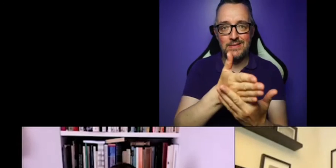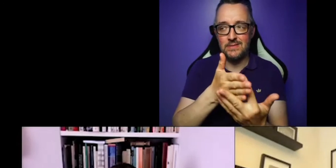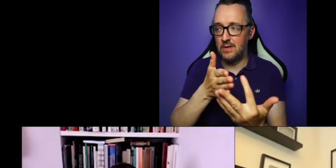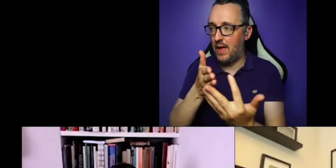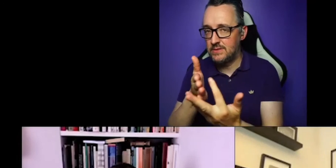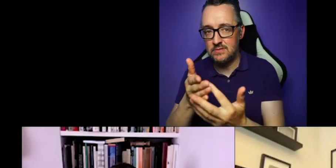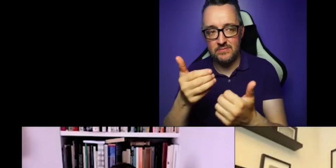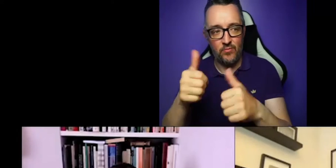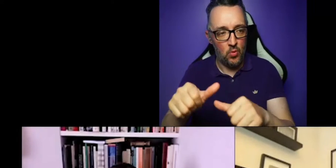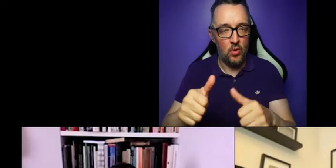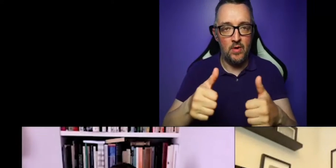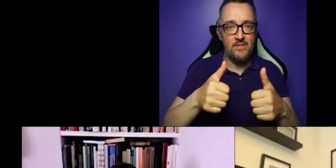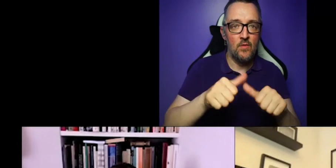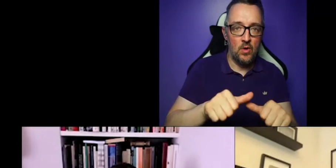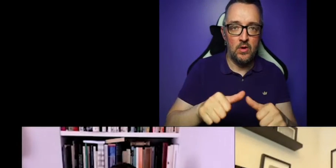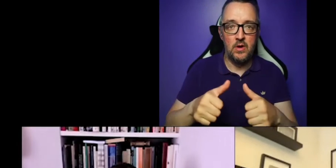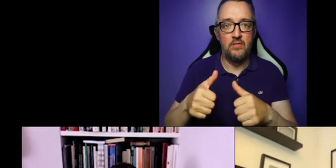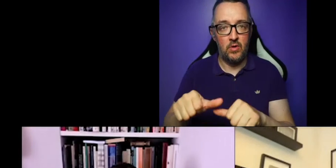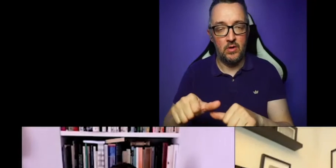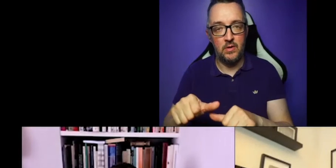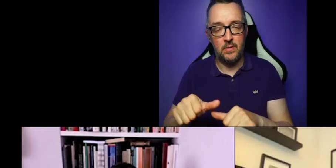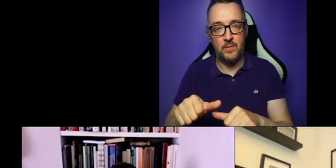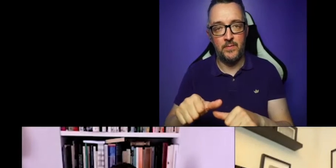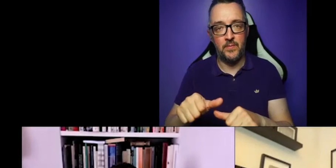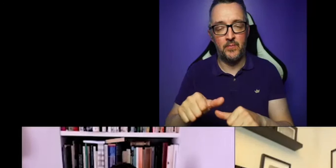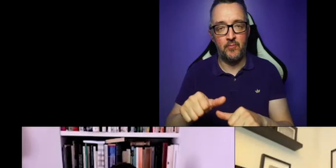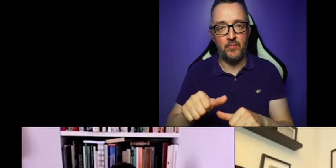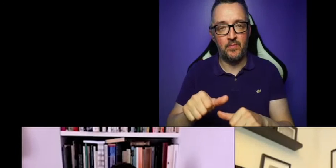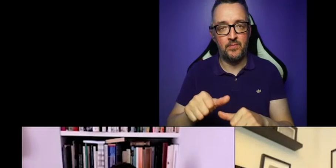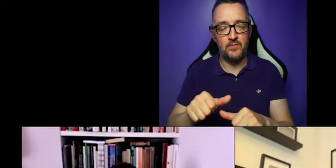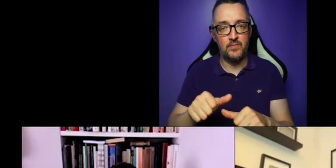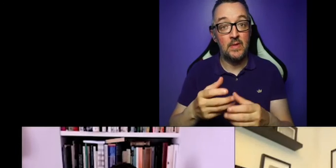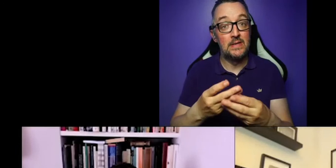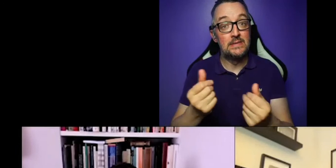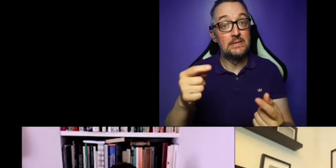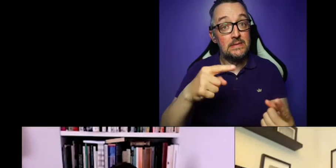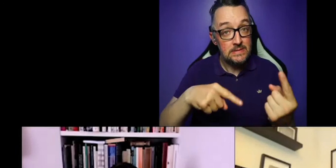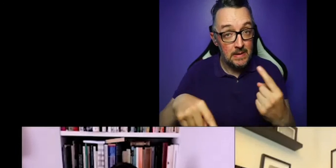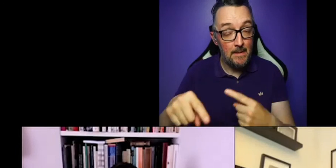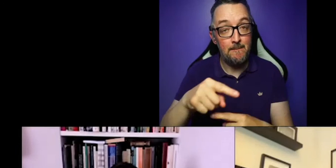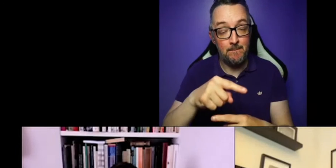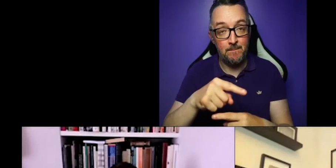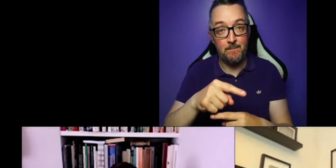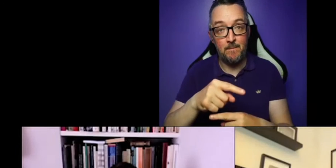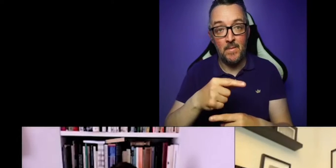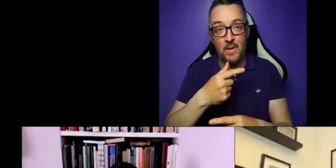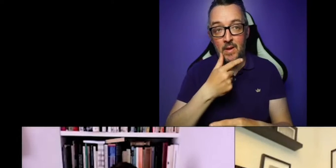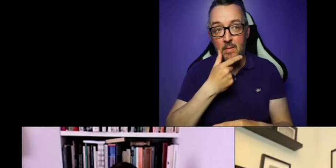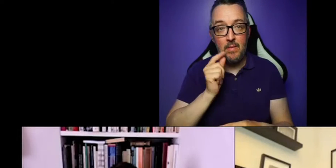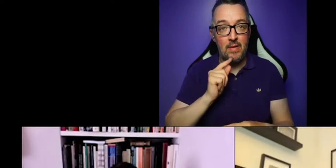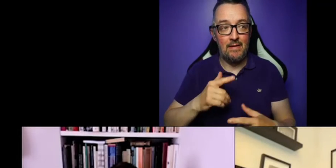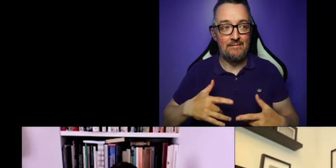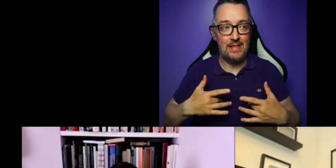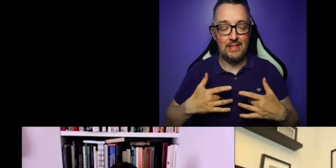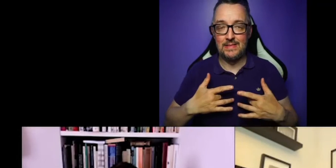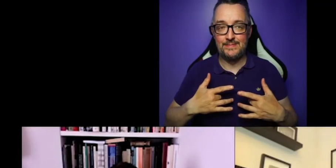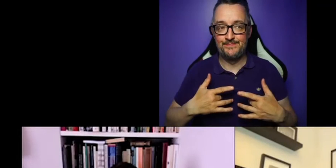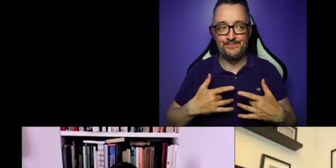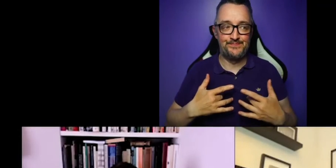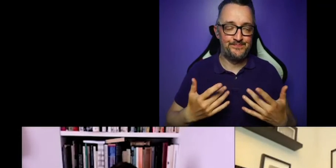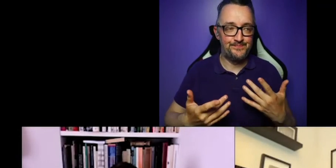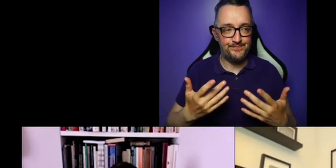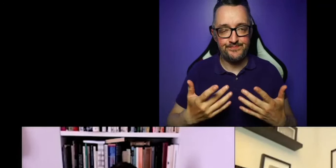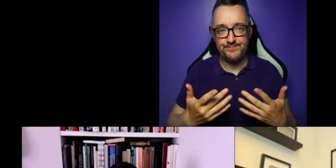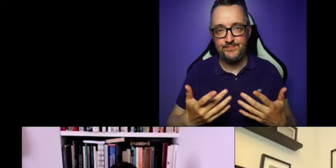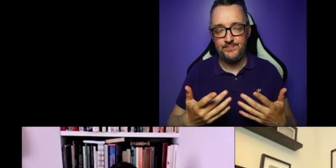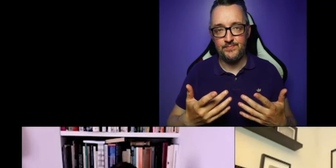being, you know, people get I think quite rightly, because it is still very stigmatized, people get